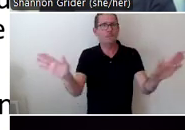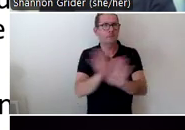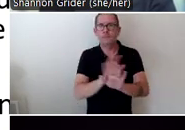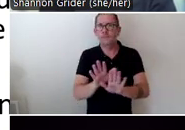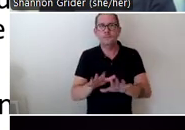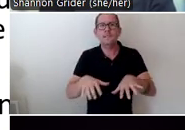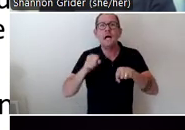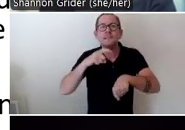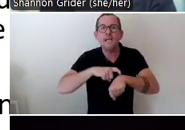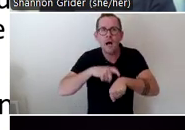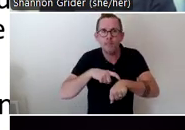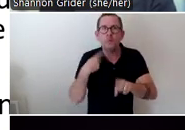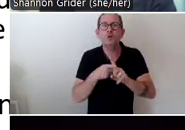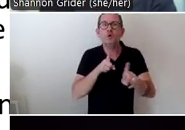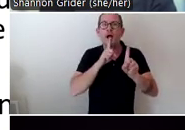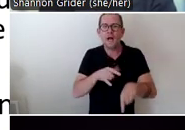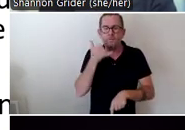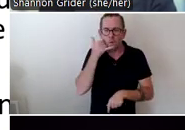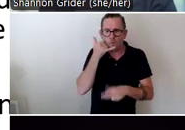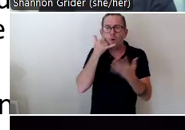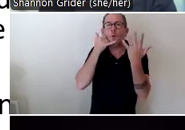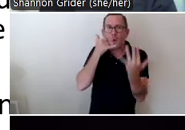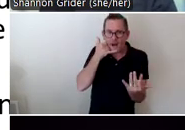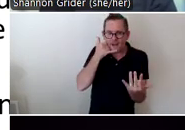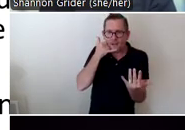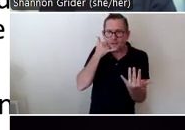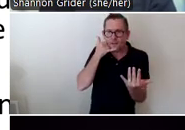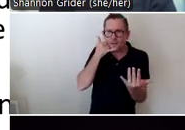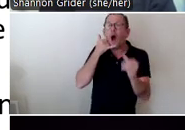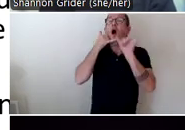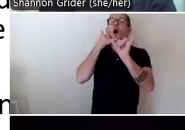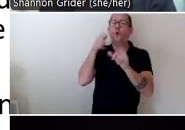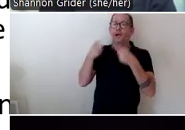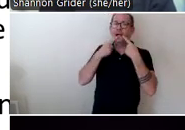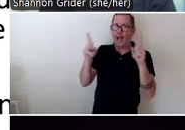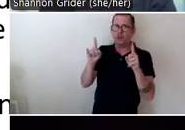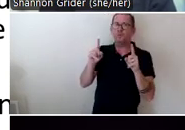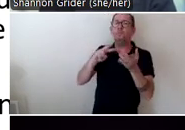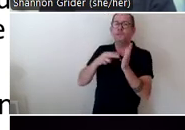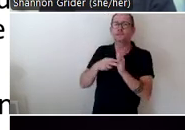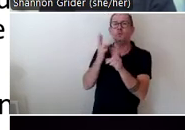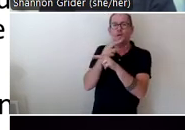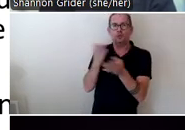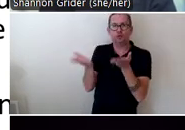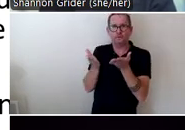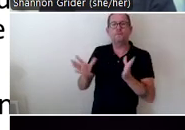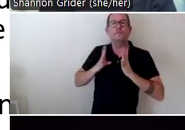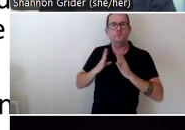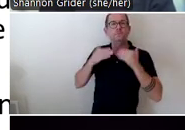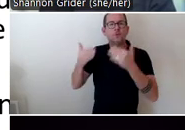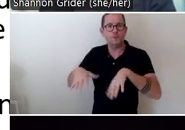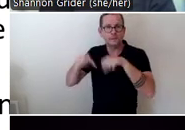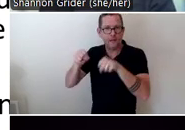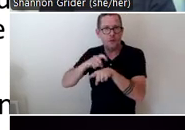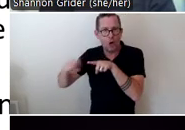an interpreted call from Sorensen XYZ, a lot of people hang up on those thinking it's a spam call. So then deaf individuals have